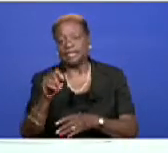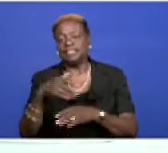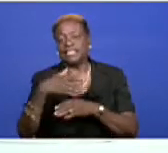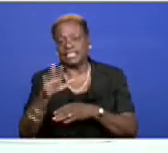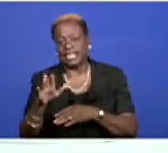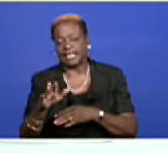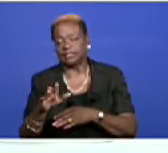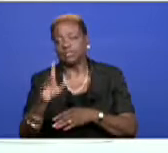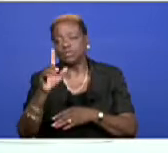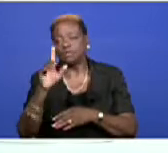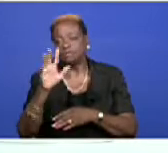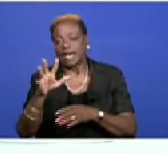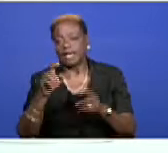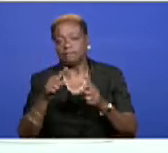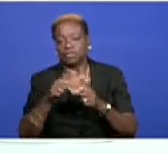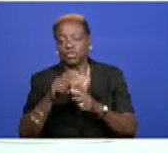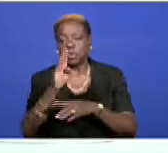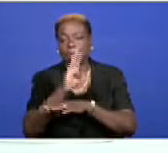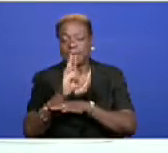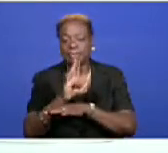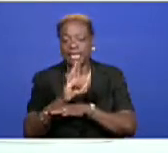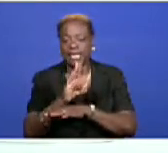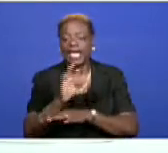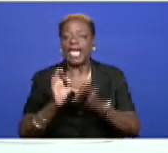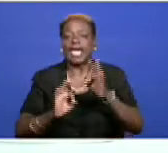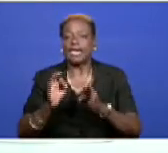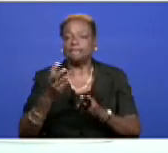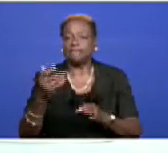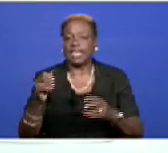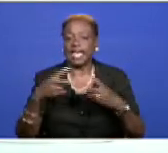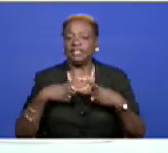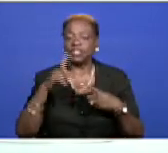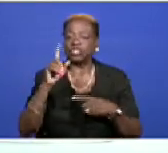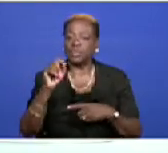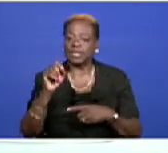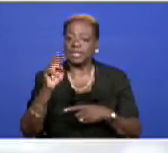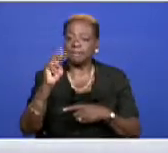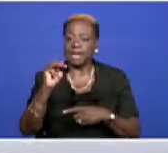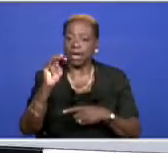supposed to bring another 5 in. But had they had that 20 megawatts up and running, we wouldn't have this problem.